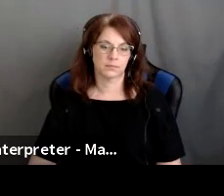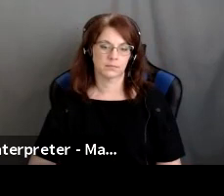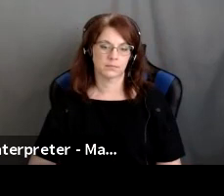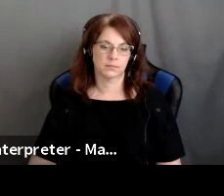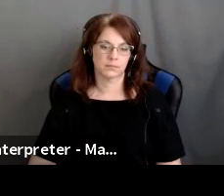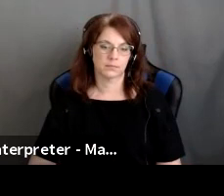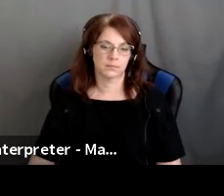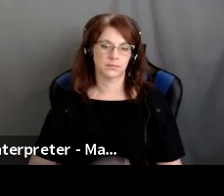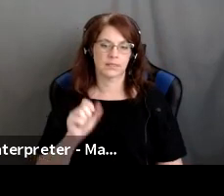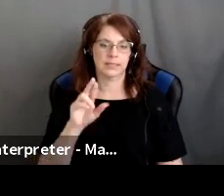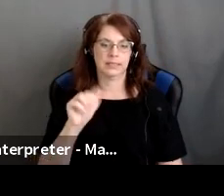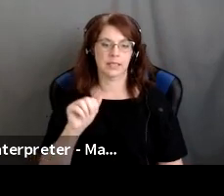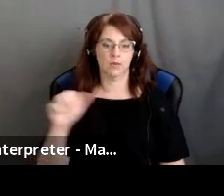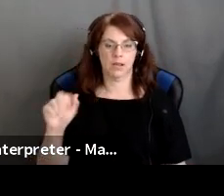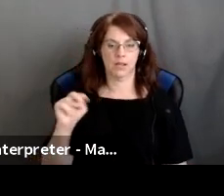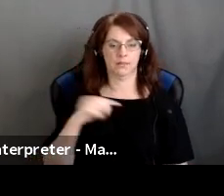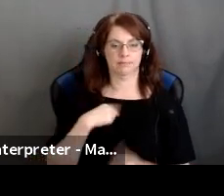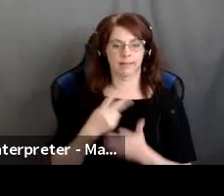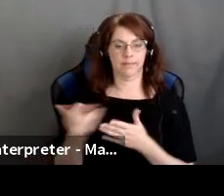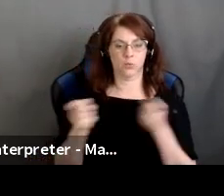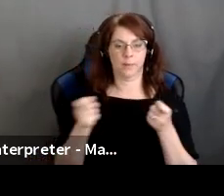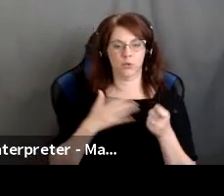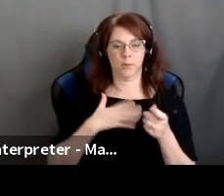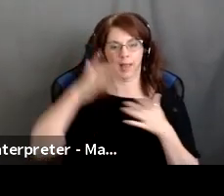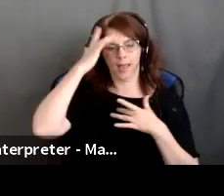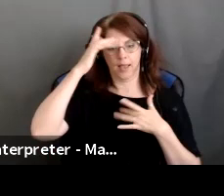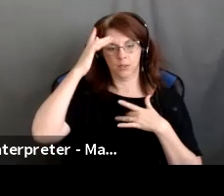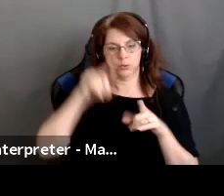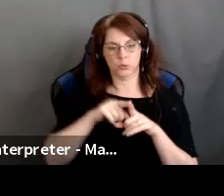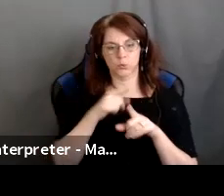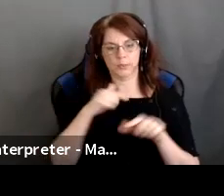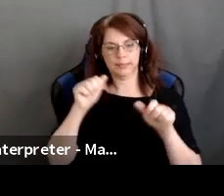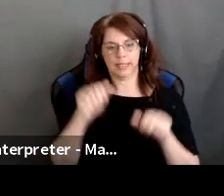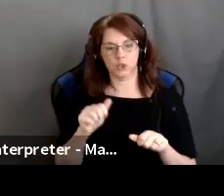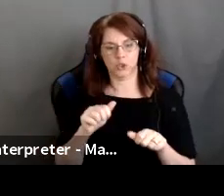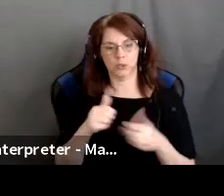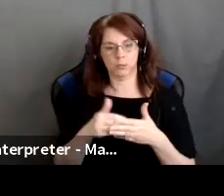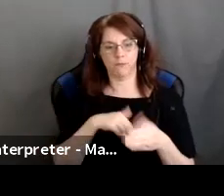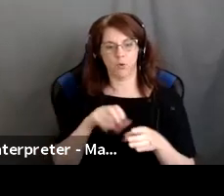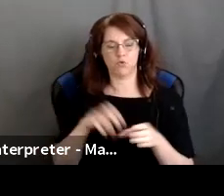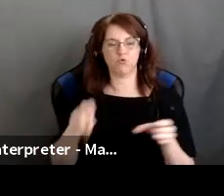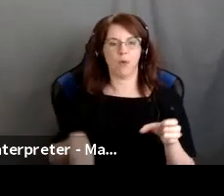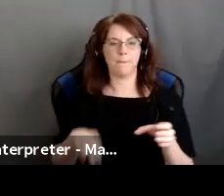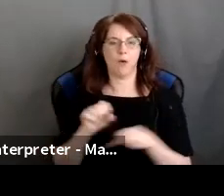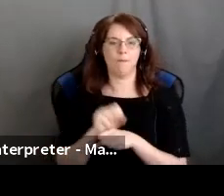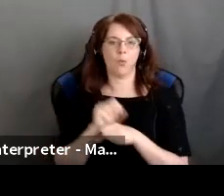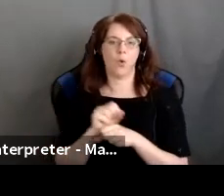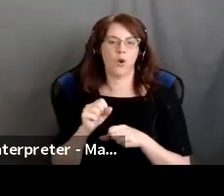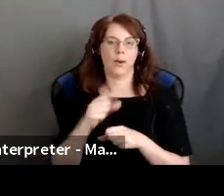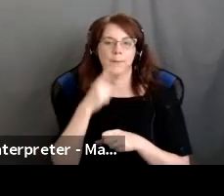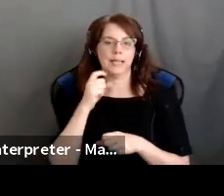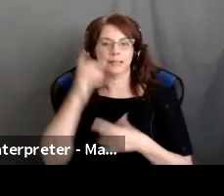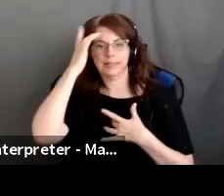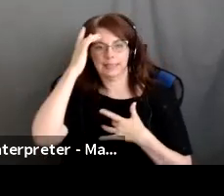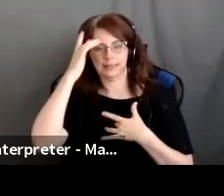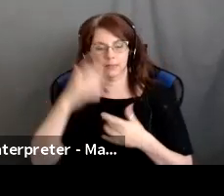Sarah Ann says, my answer, I failed to manage my illness as well as I could and have before drop out of work due to sickness. If I planned it better